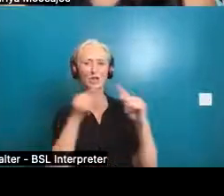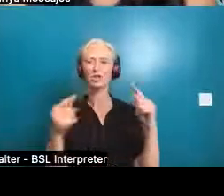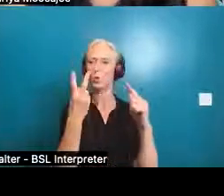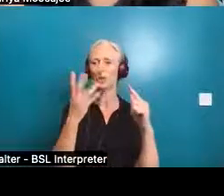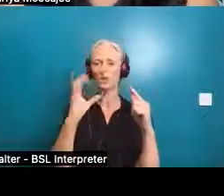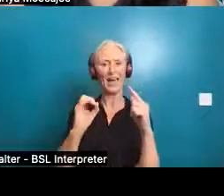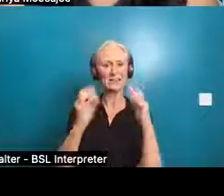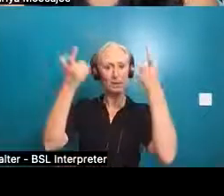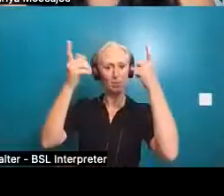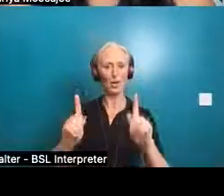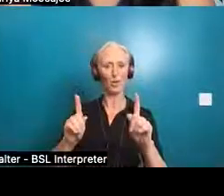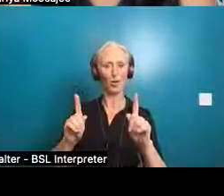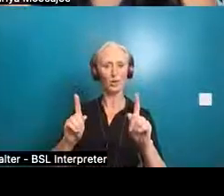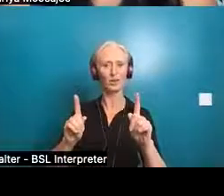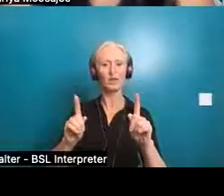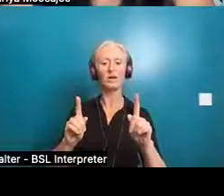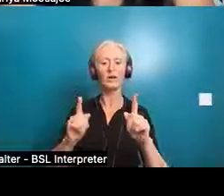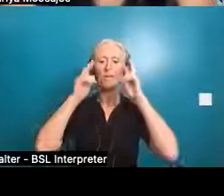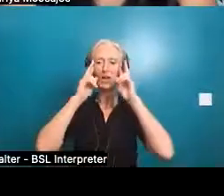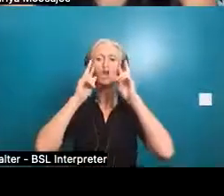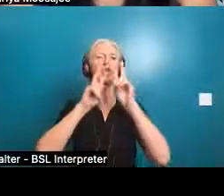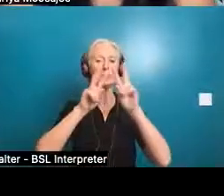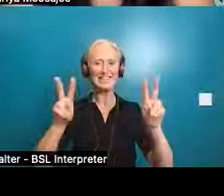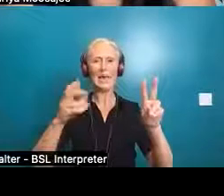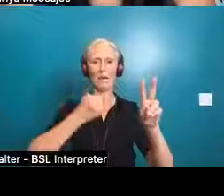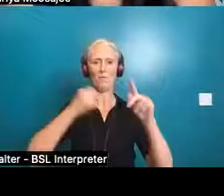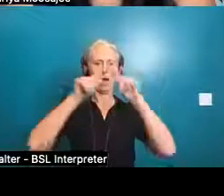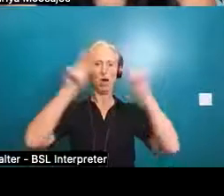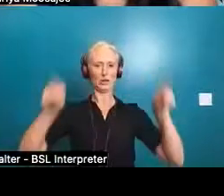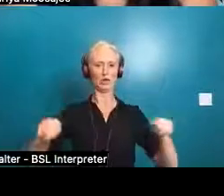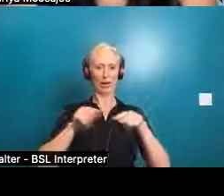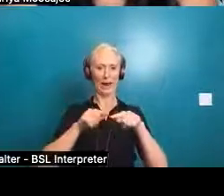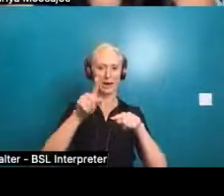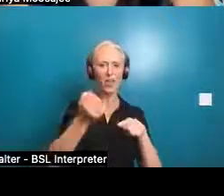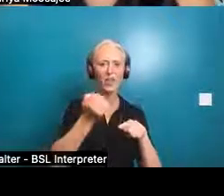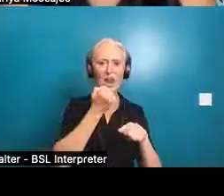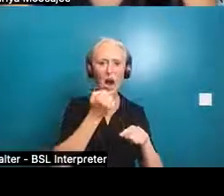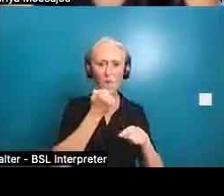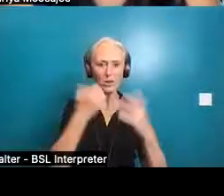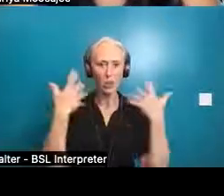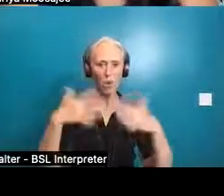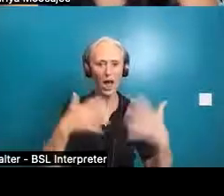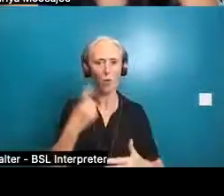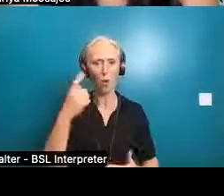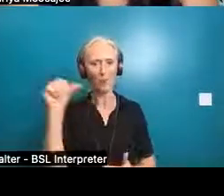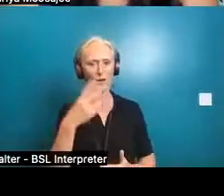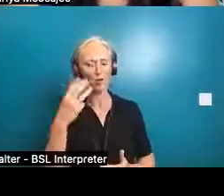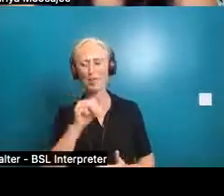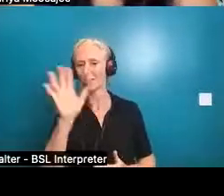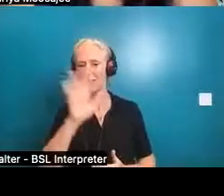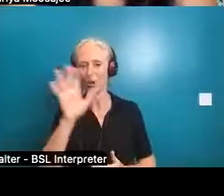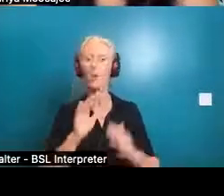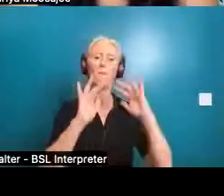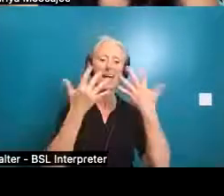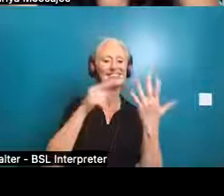the numbers on my slides are hugely exaggerated. So for those of you who are listening, it's about 10 to 20 patients. They